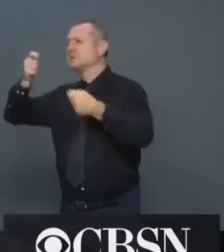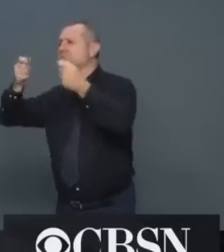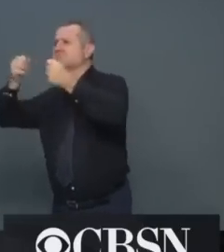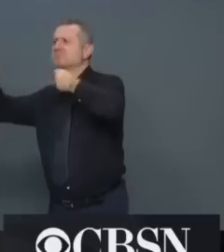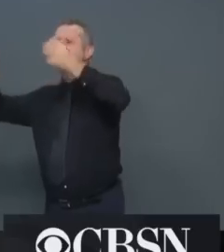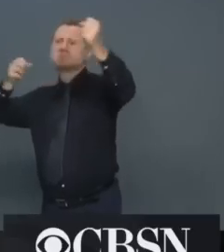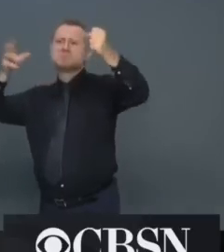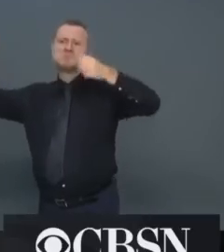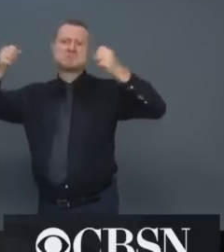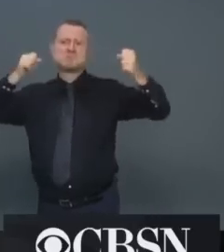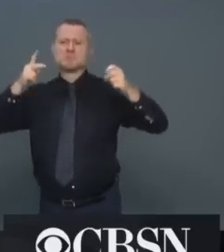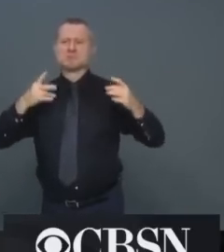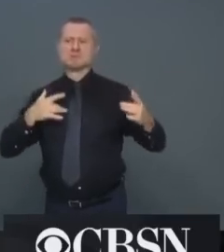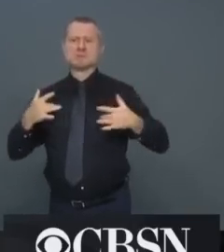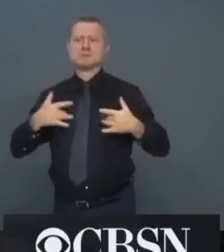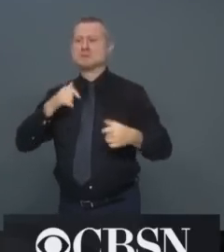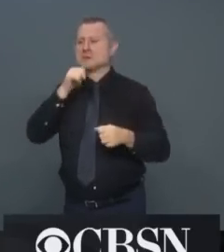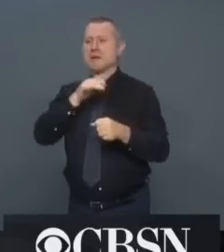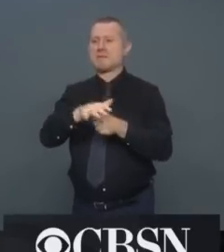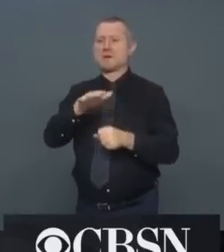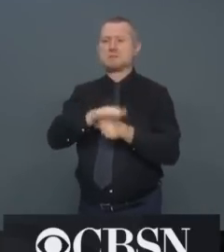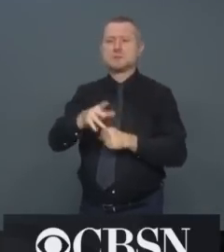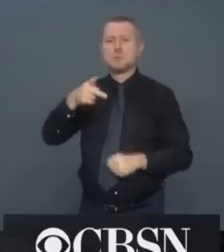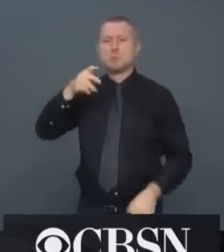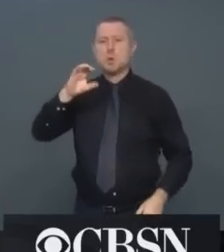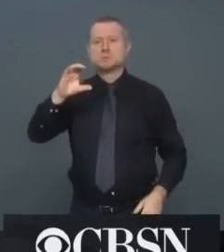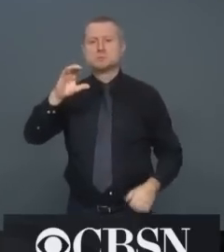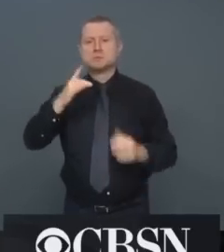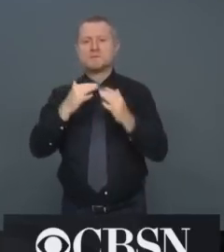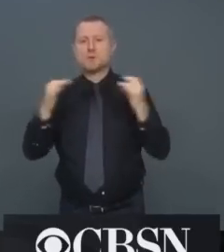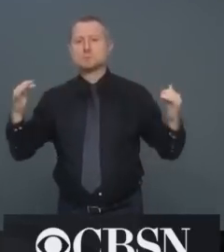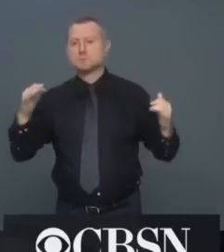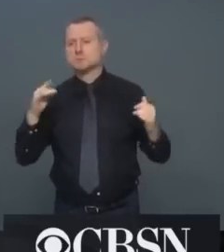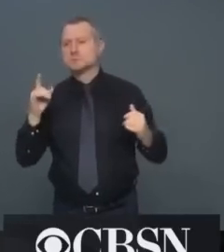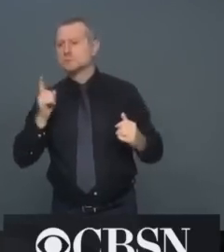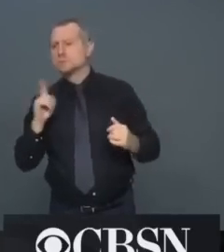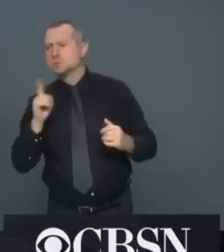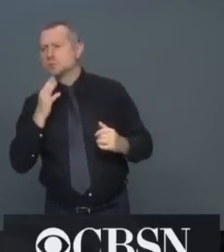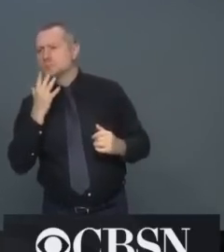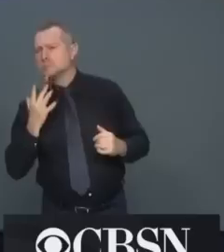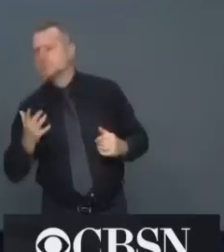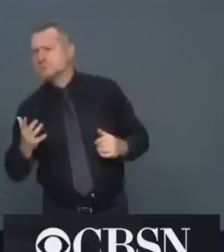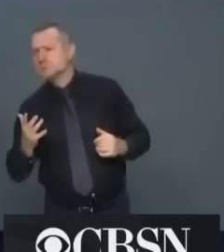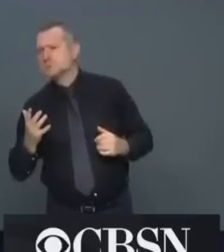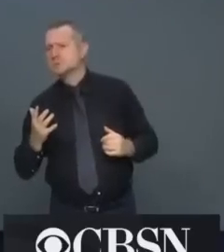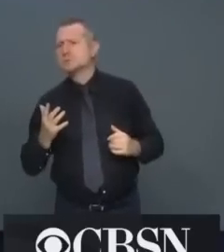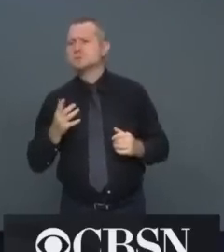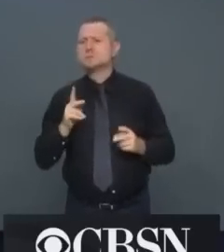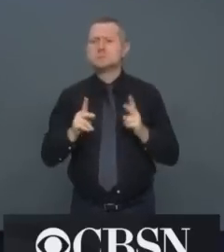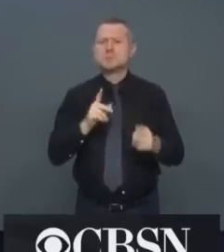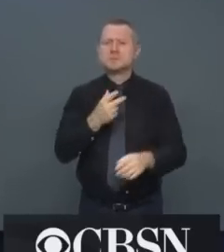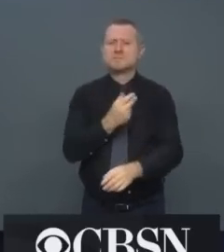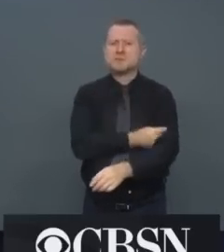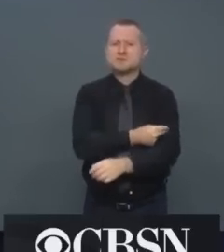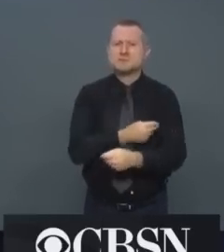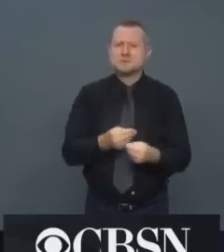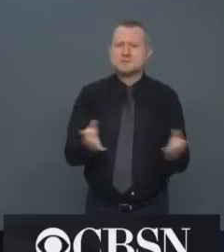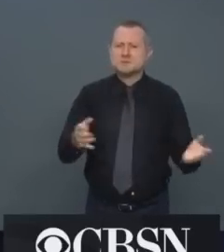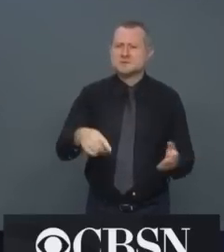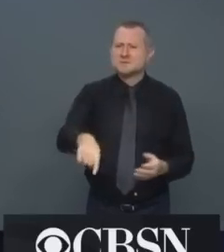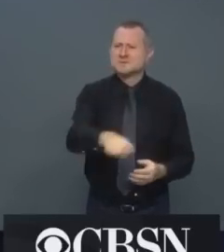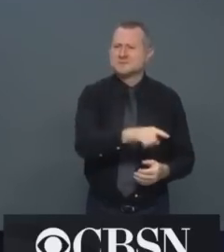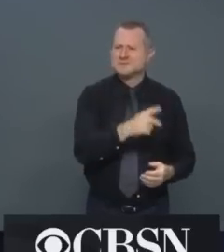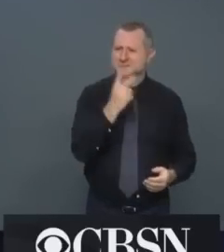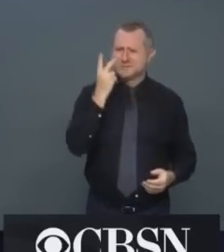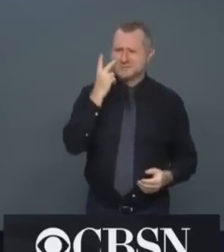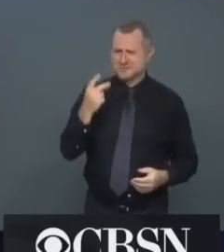be represented in the process to determine how to distribute a vaccine. Given a lot of the white faces I've seen on this list, you